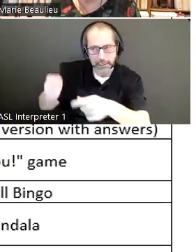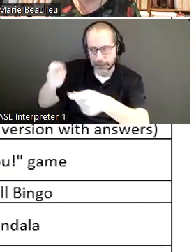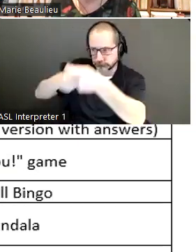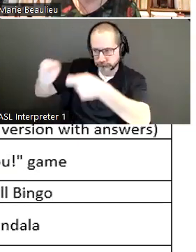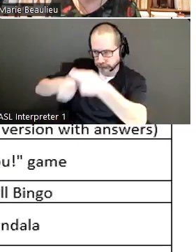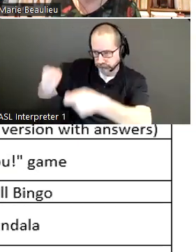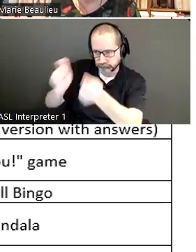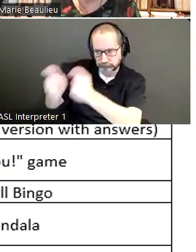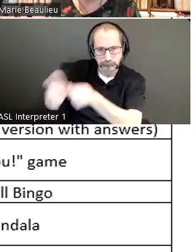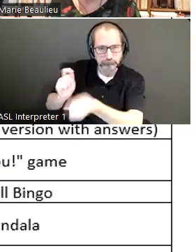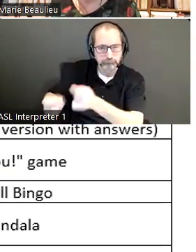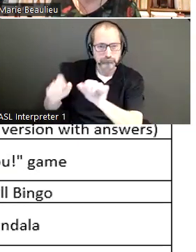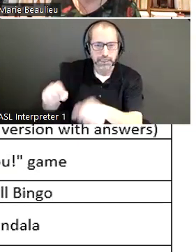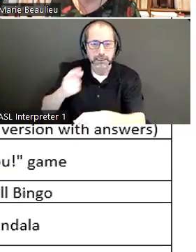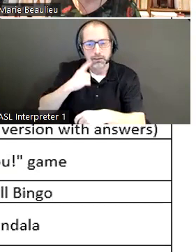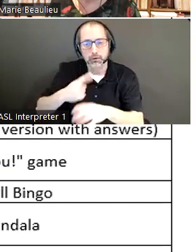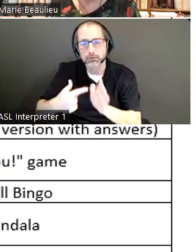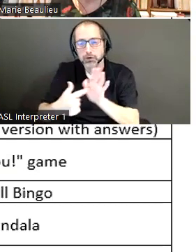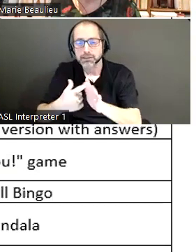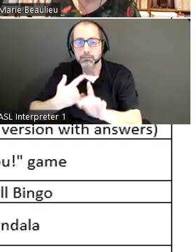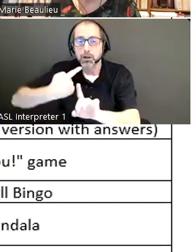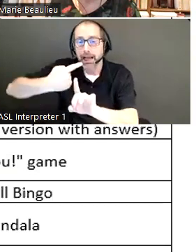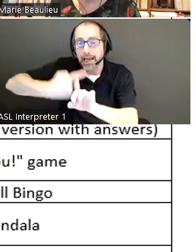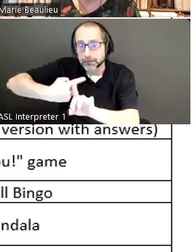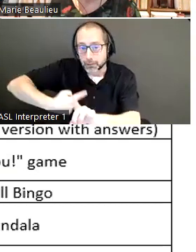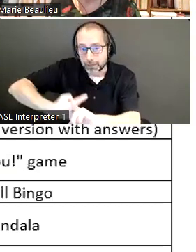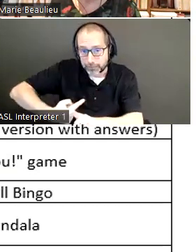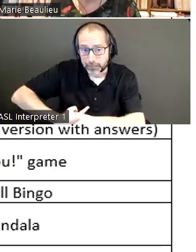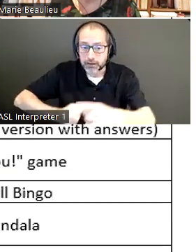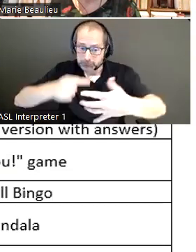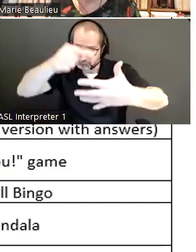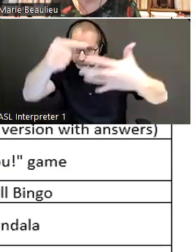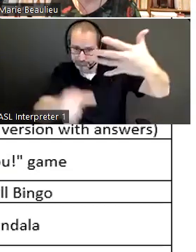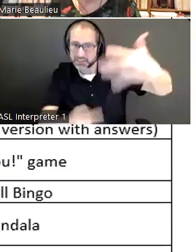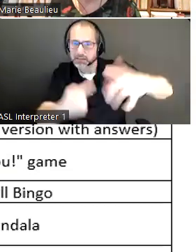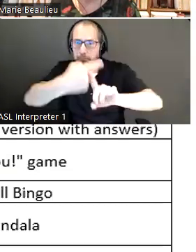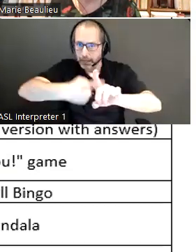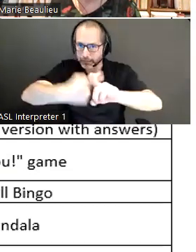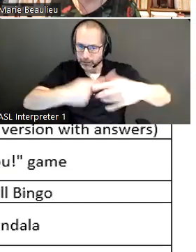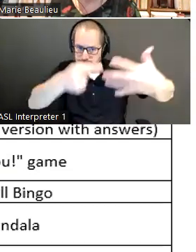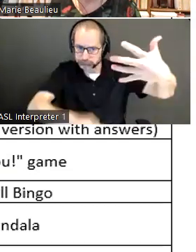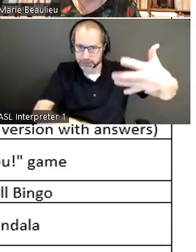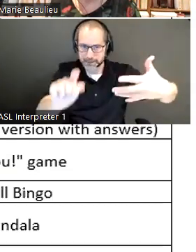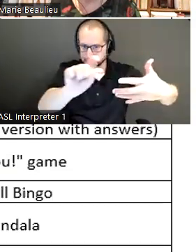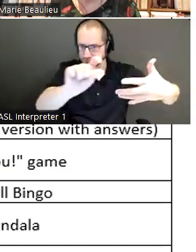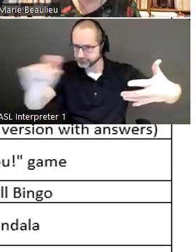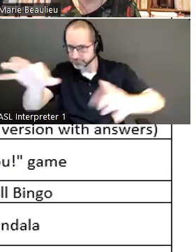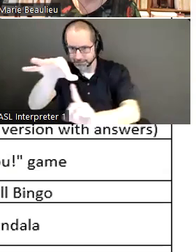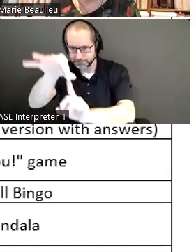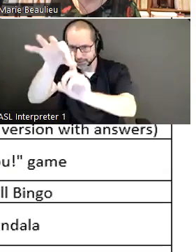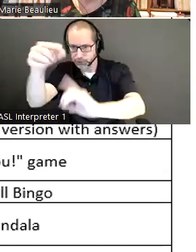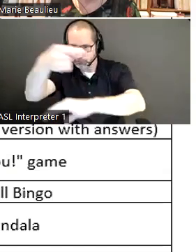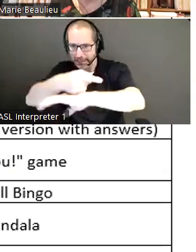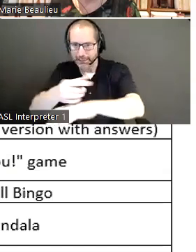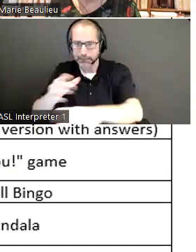each month, we target a special day. And on the right column, you see one of the